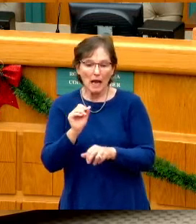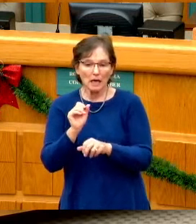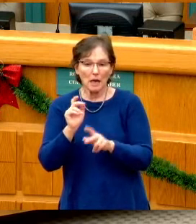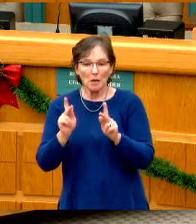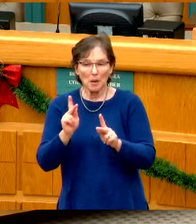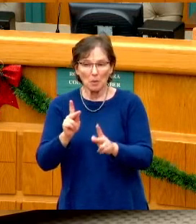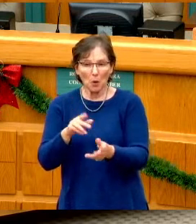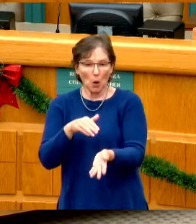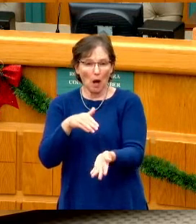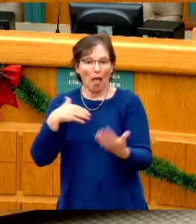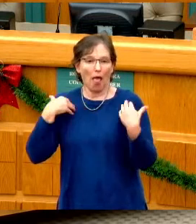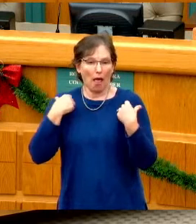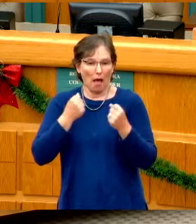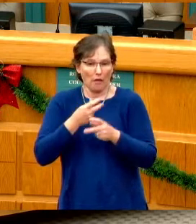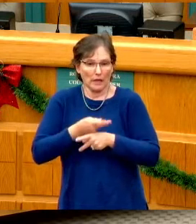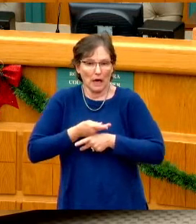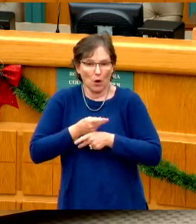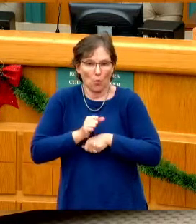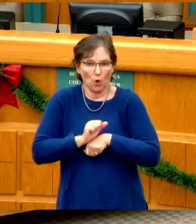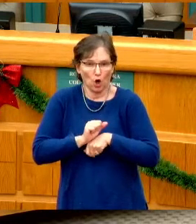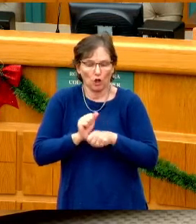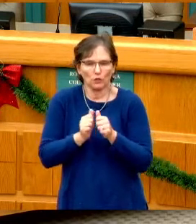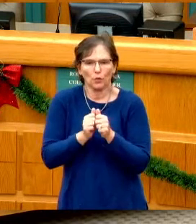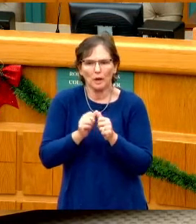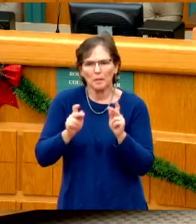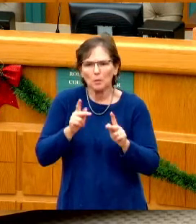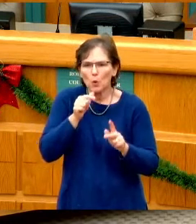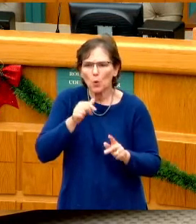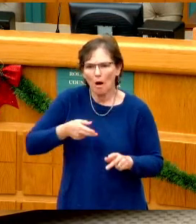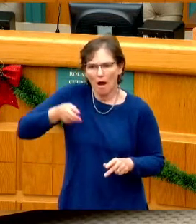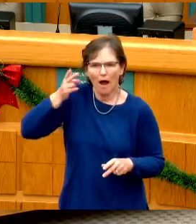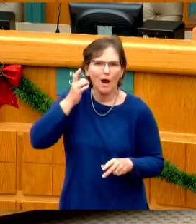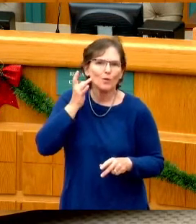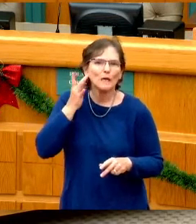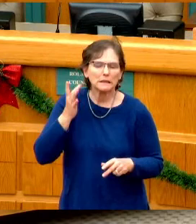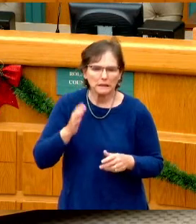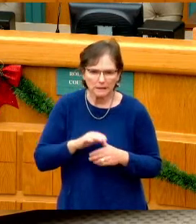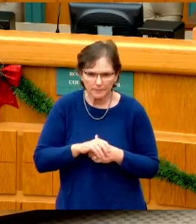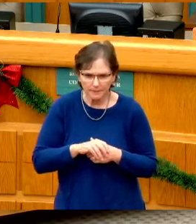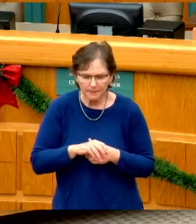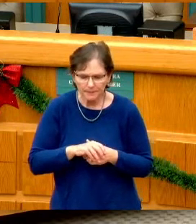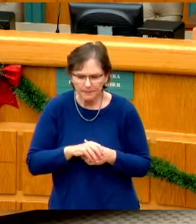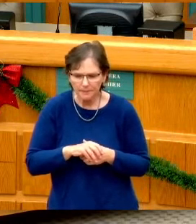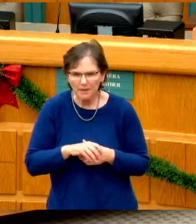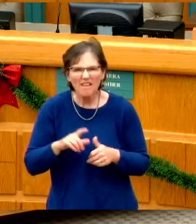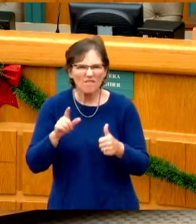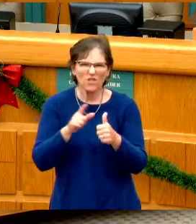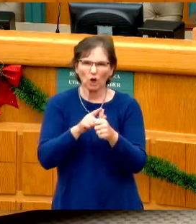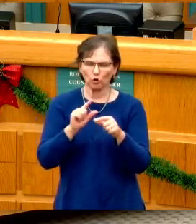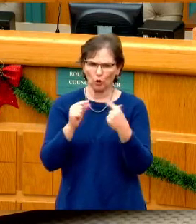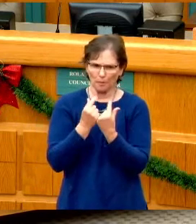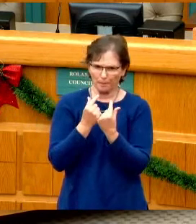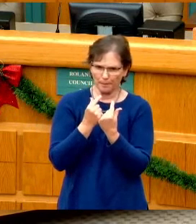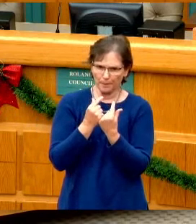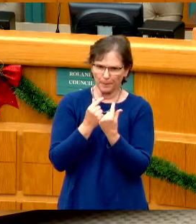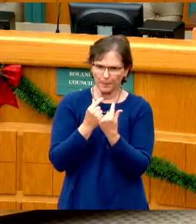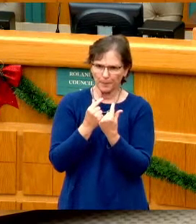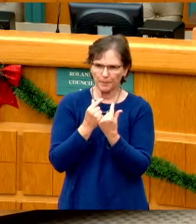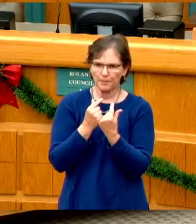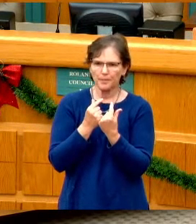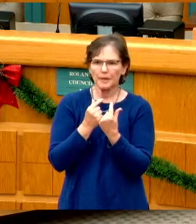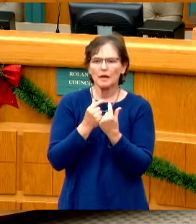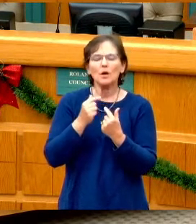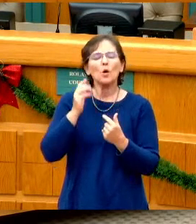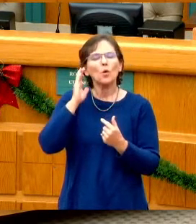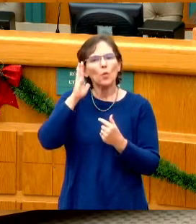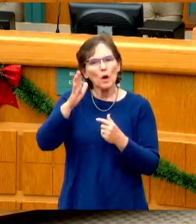As the phases continue, vaccine supply availability will increase and distribution will expand, allowing for increased access to the